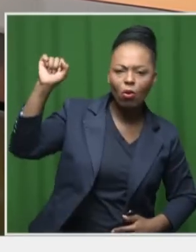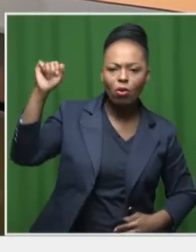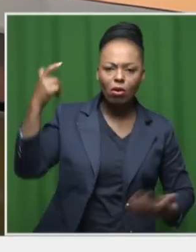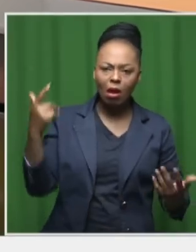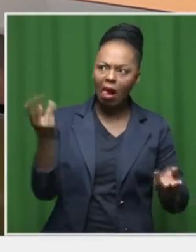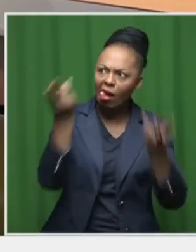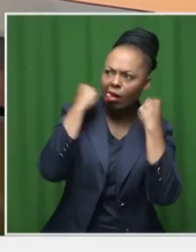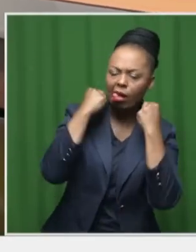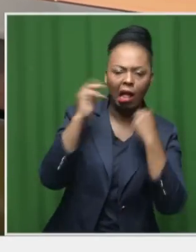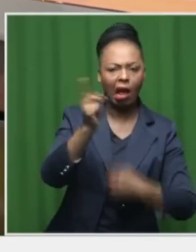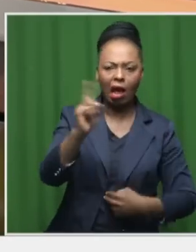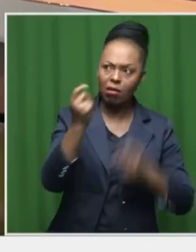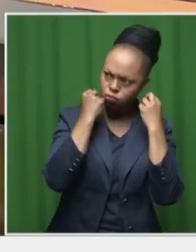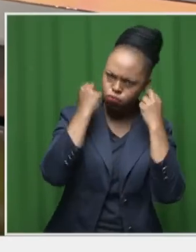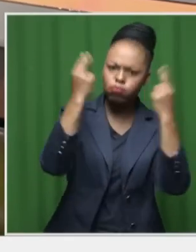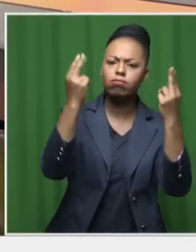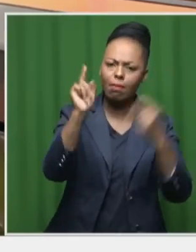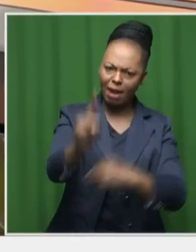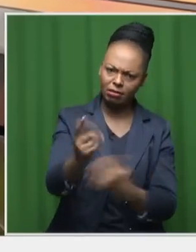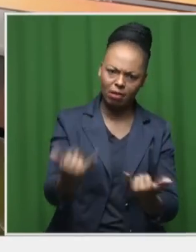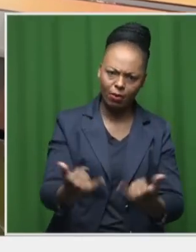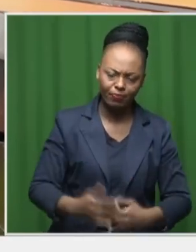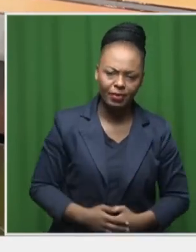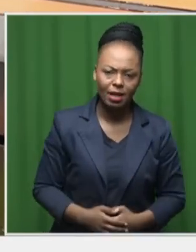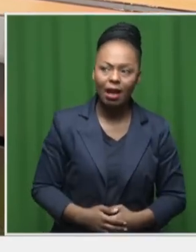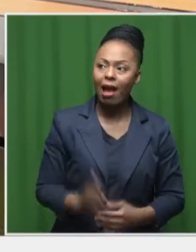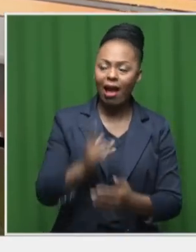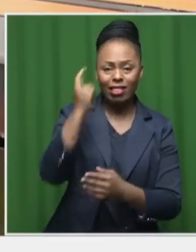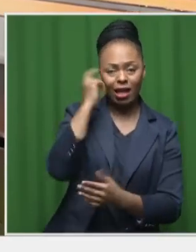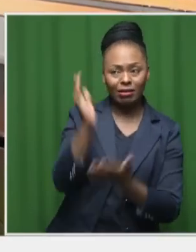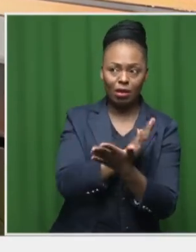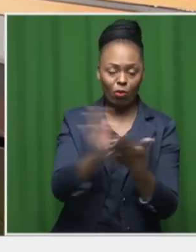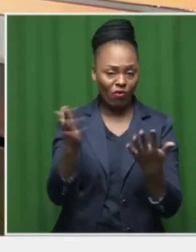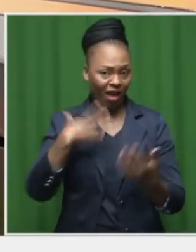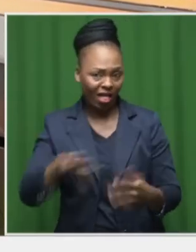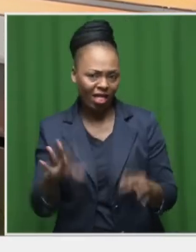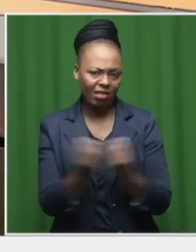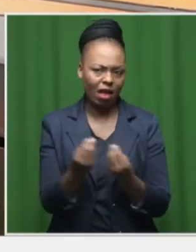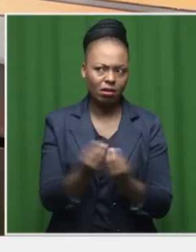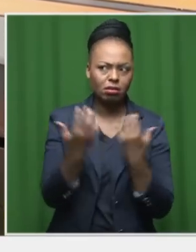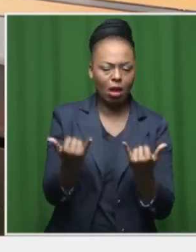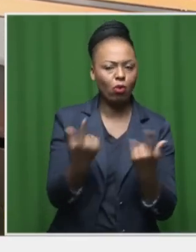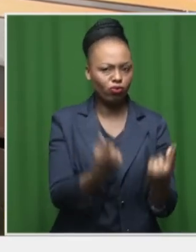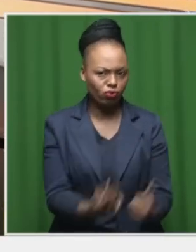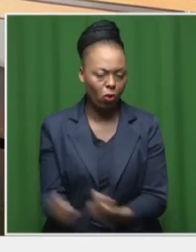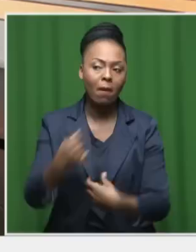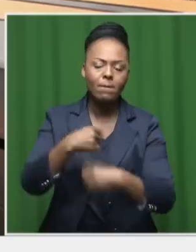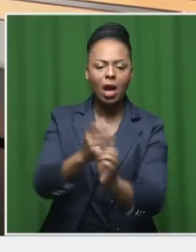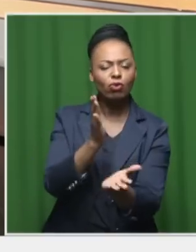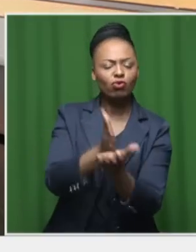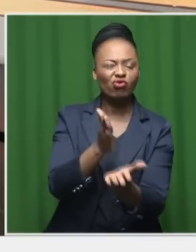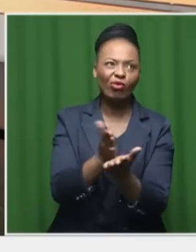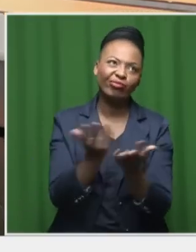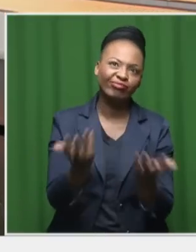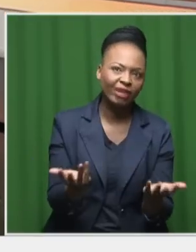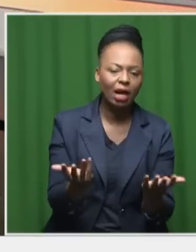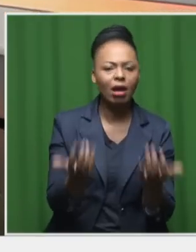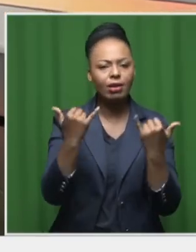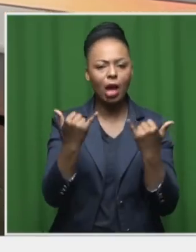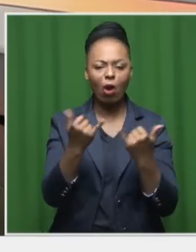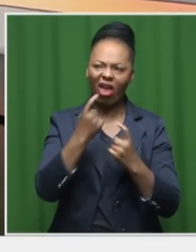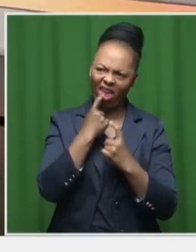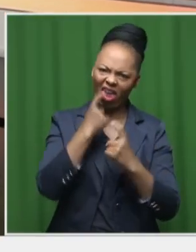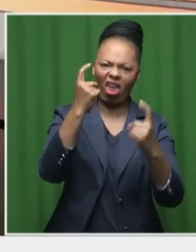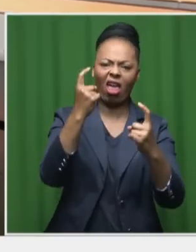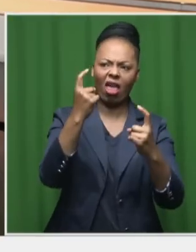accept it anymore. So we have to stand up and do that. I think some of the other things that we can do is just make sure that we give our